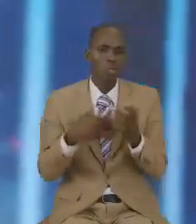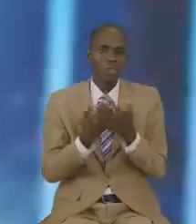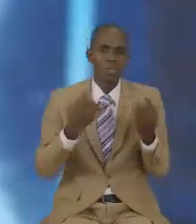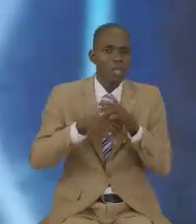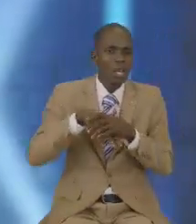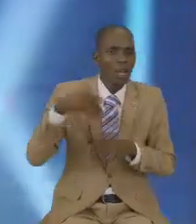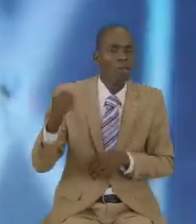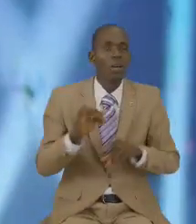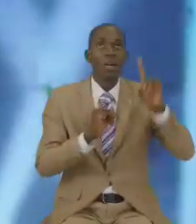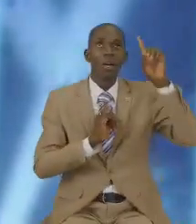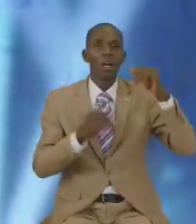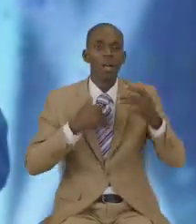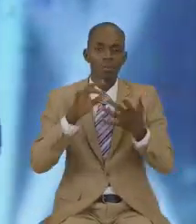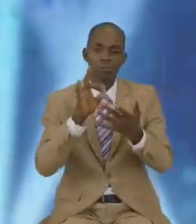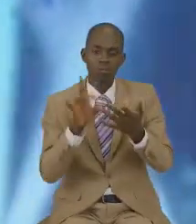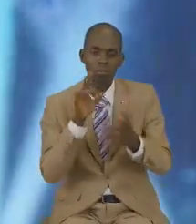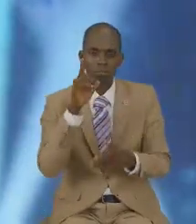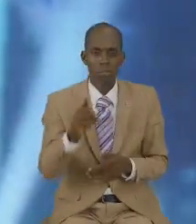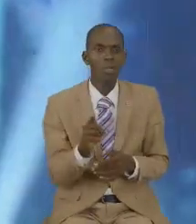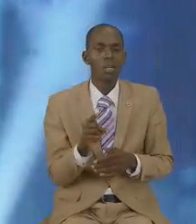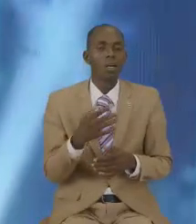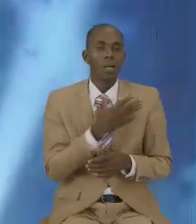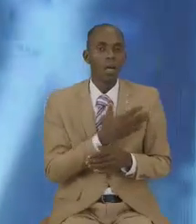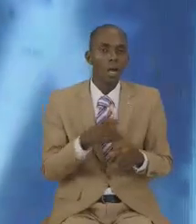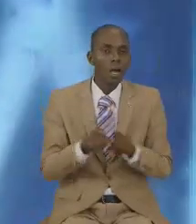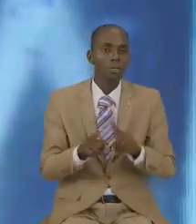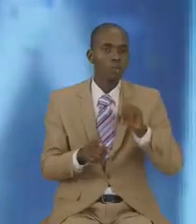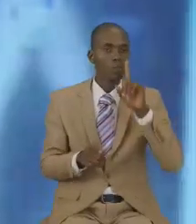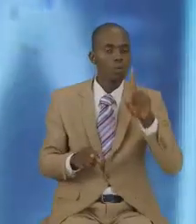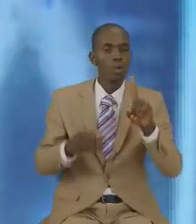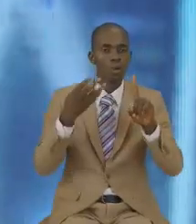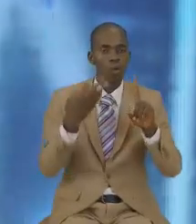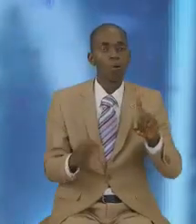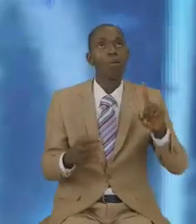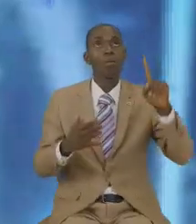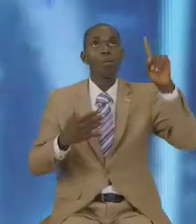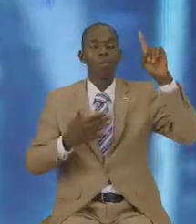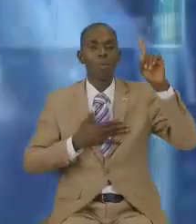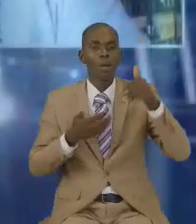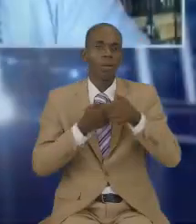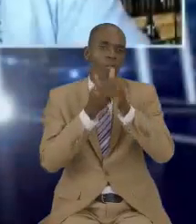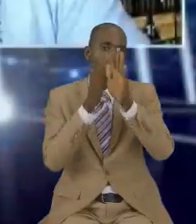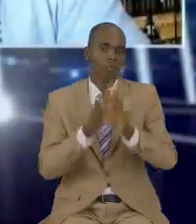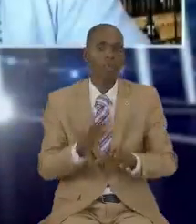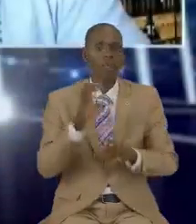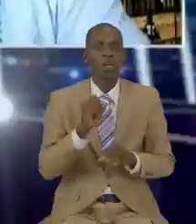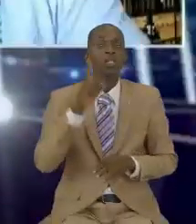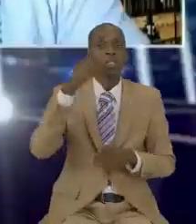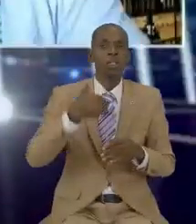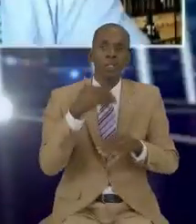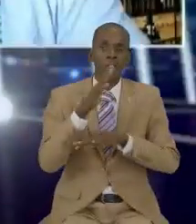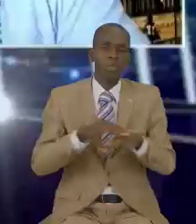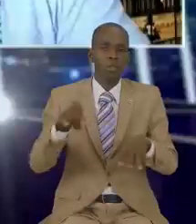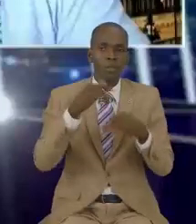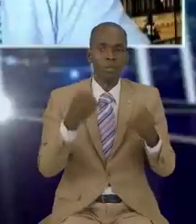choose her and I number her as one of my followers. He has called you today